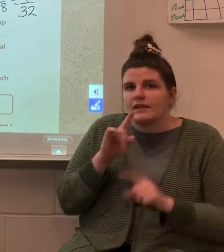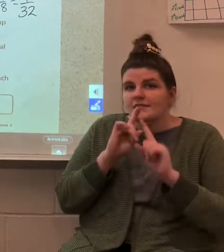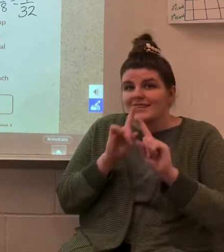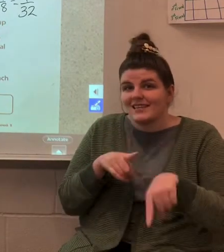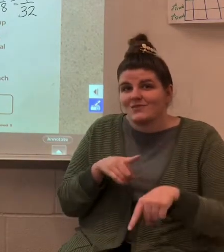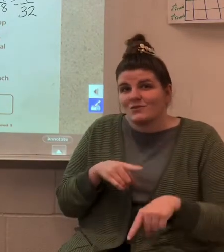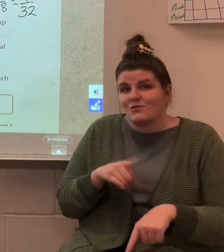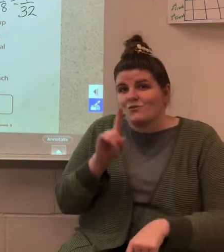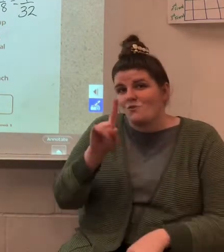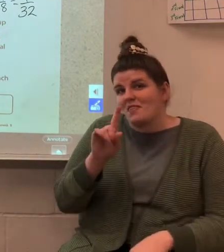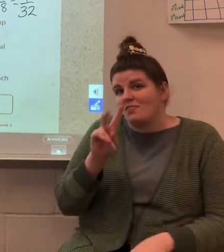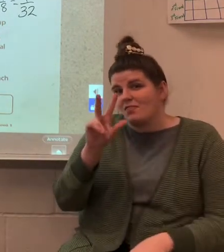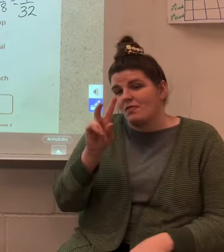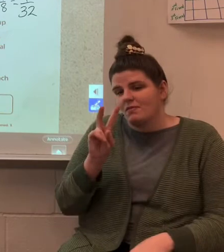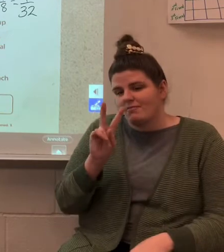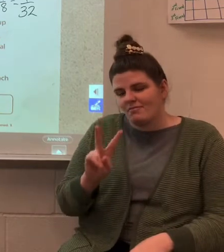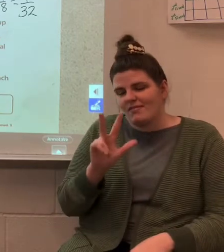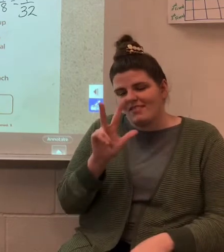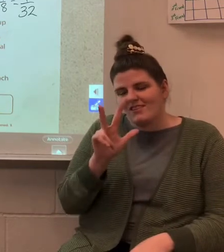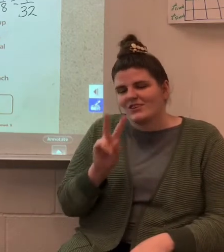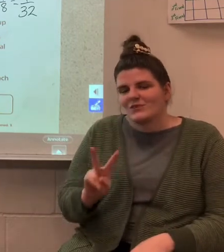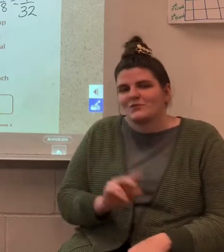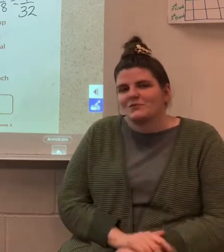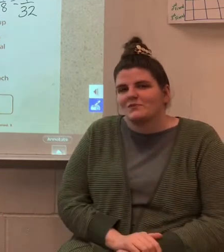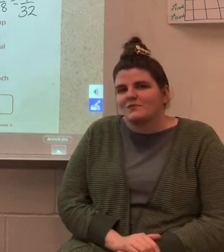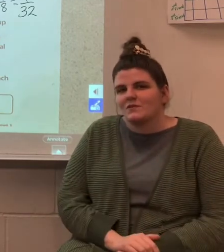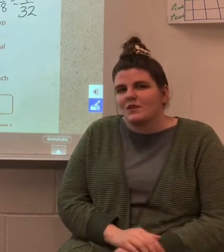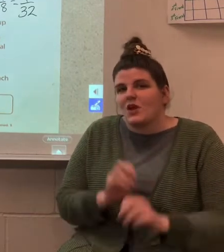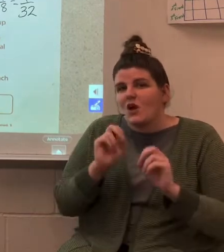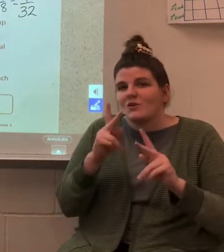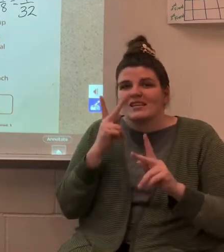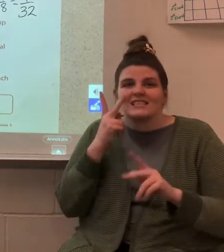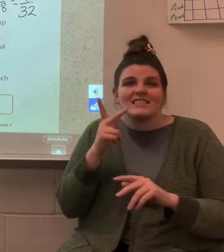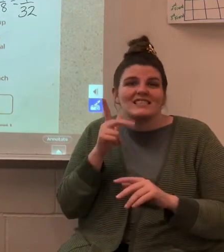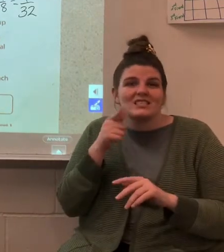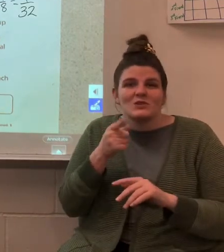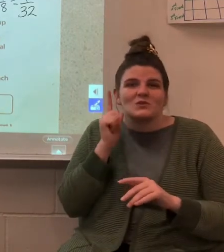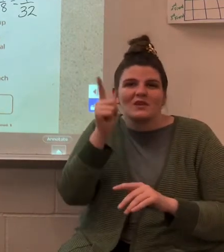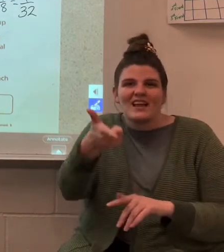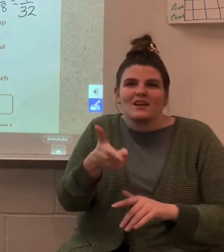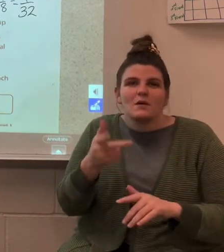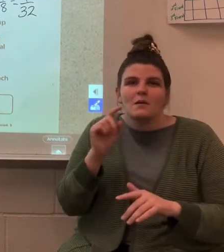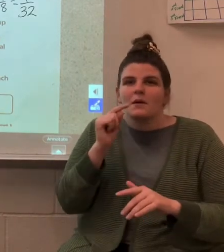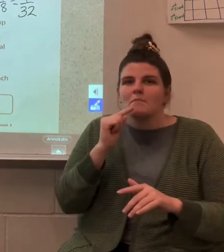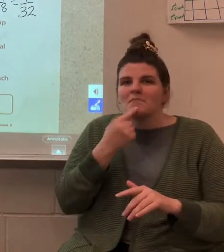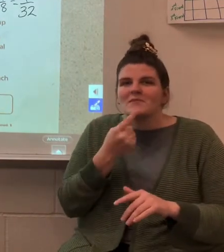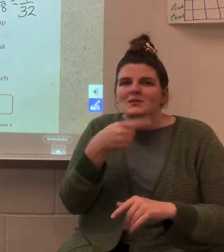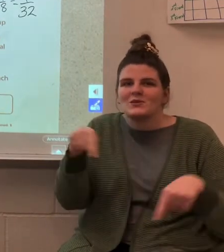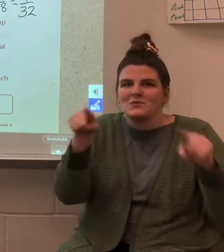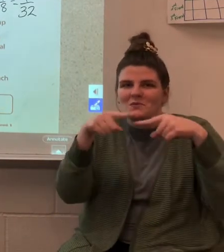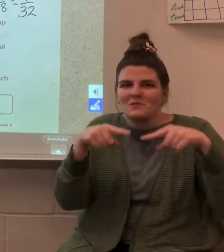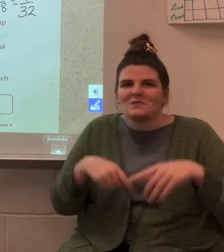1/32. All right, see you next time. Miss you all.